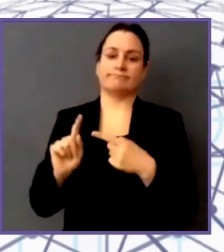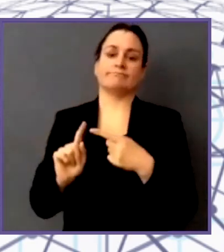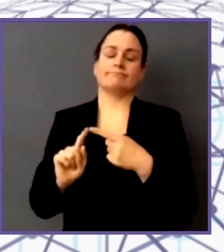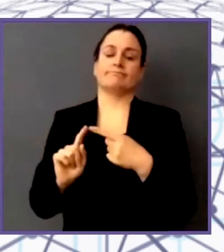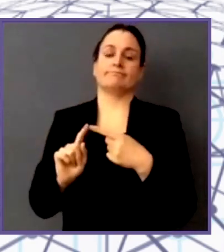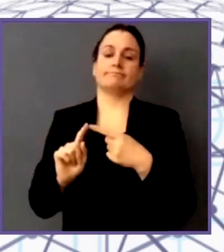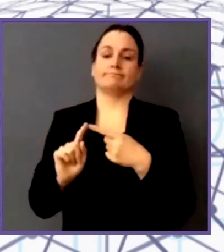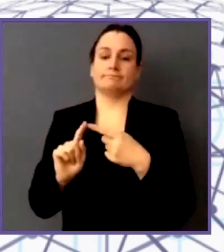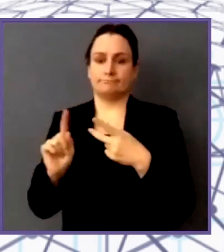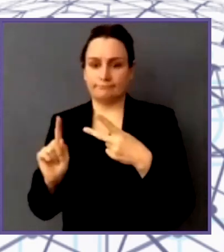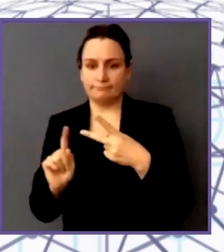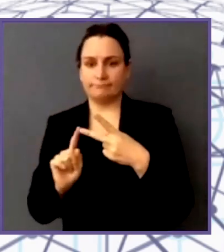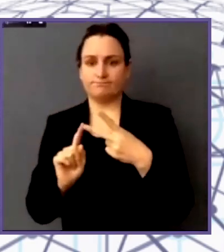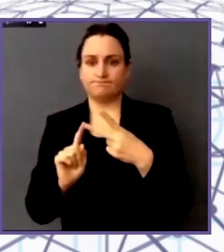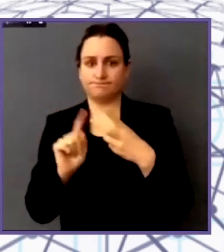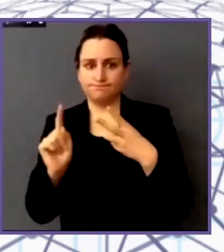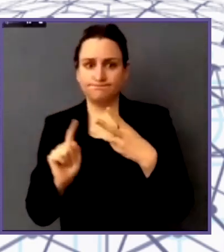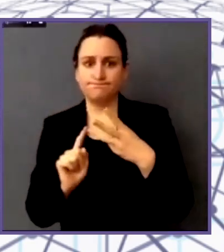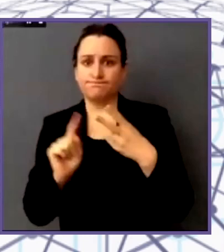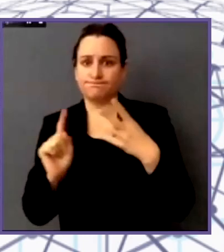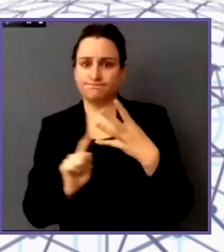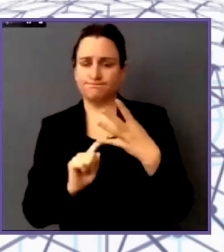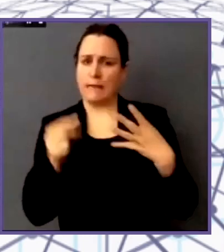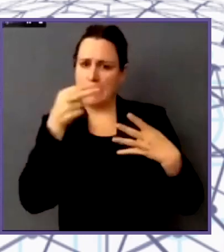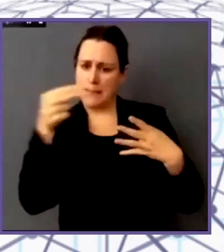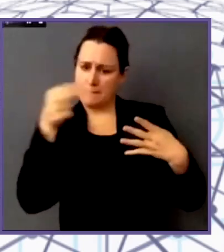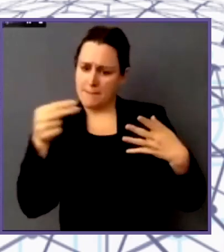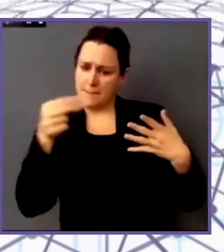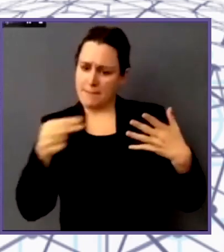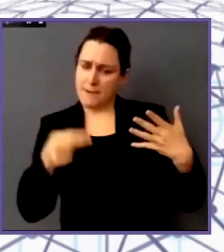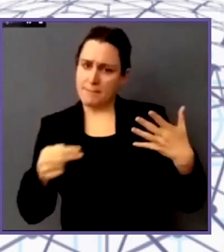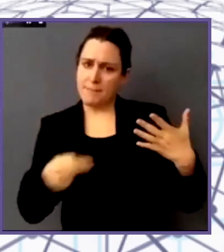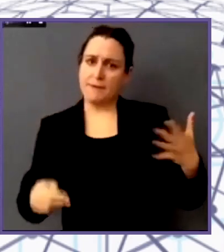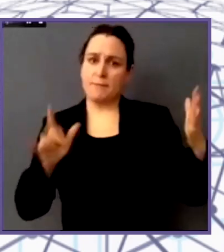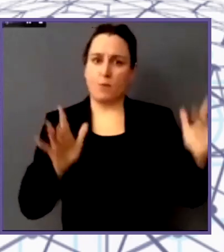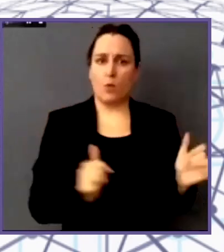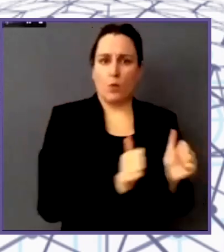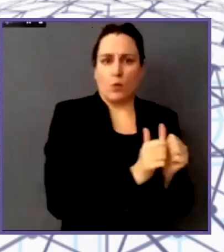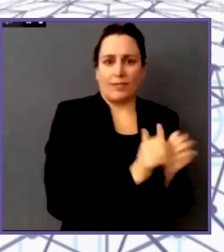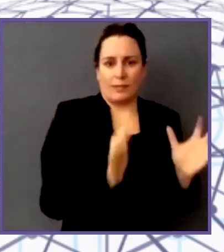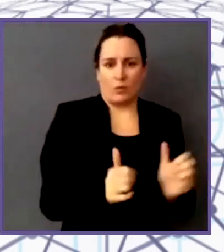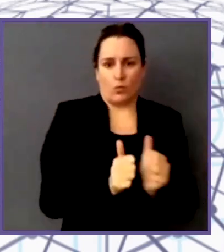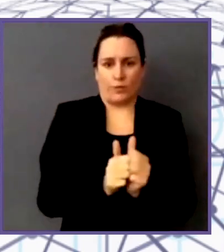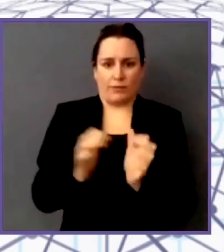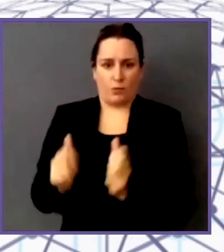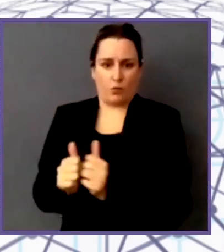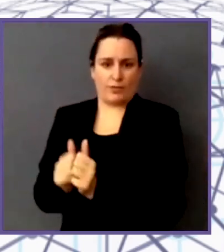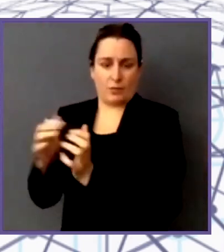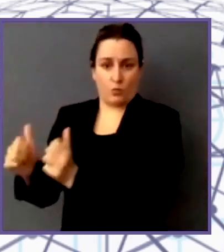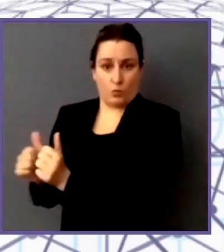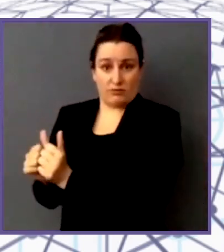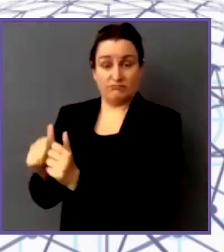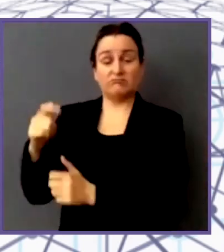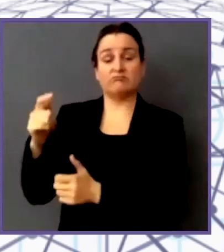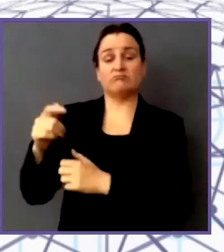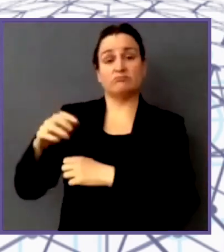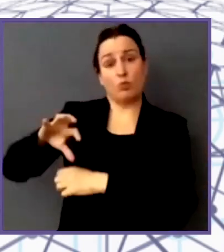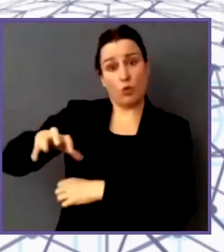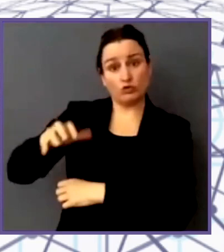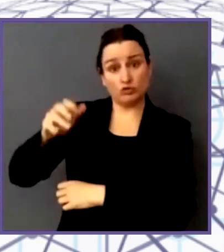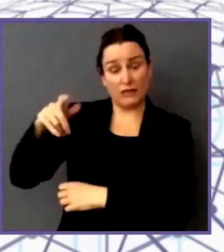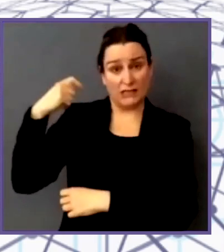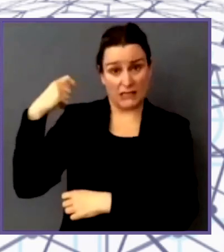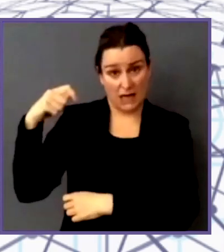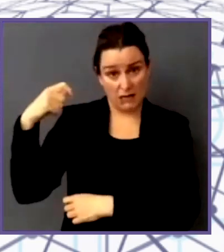Ojoga. Maxwell is also joined by Mr. Michael Owino from the Government of Kenya. In Nairobi, I just want to share that we